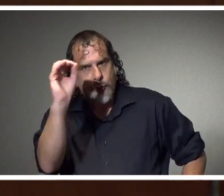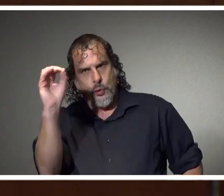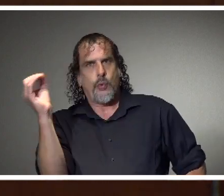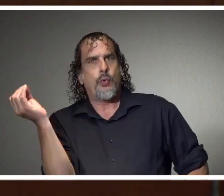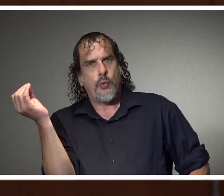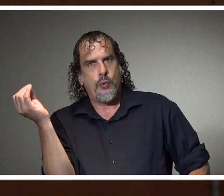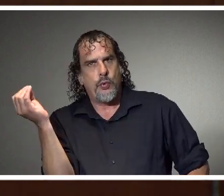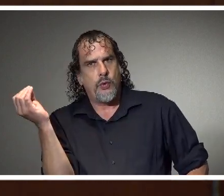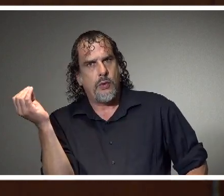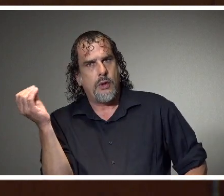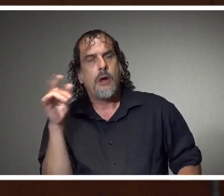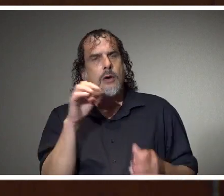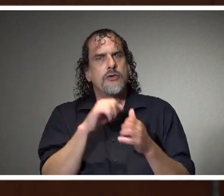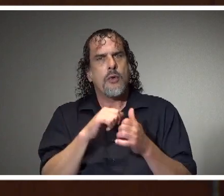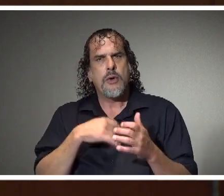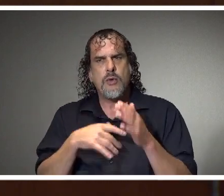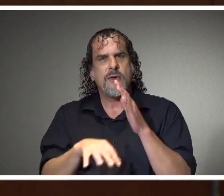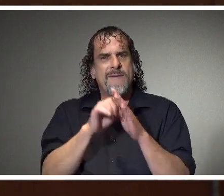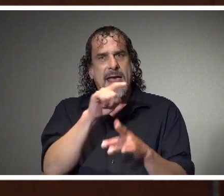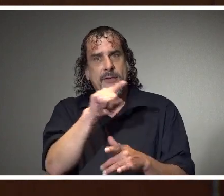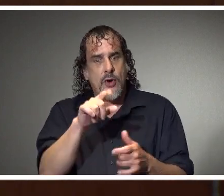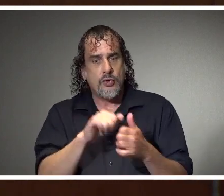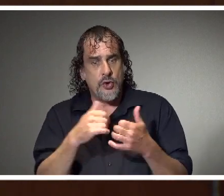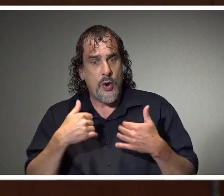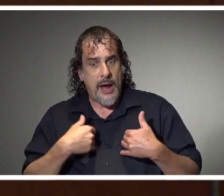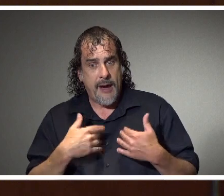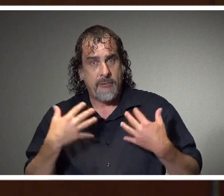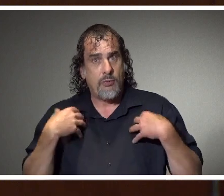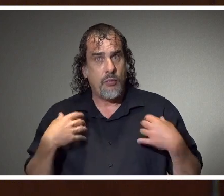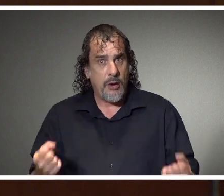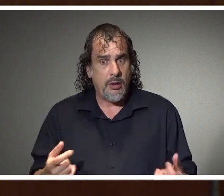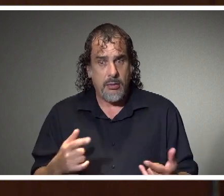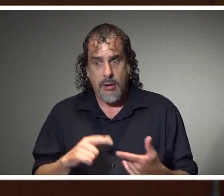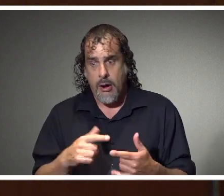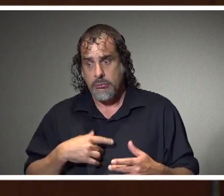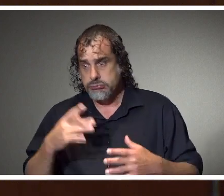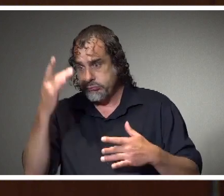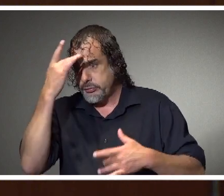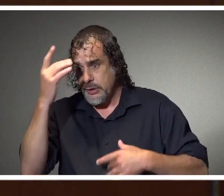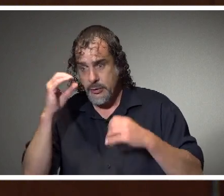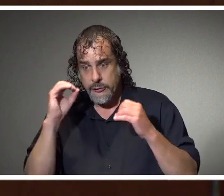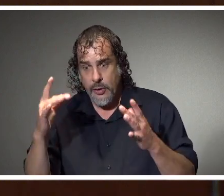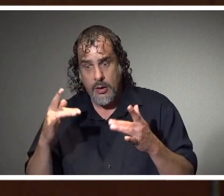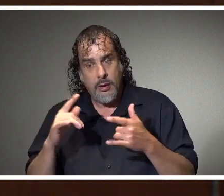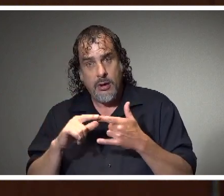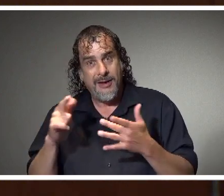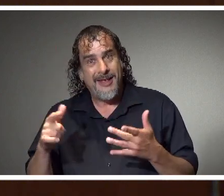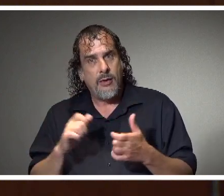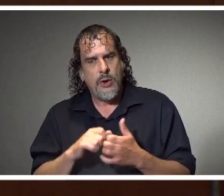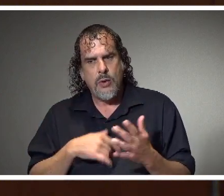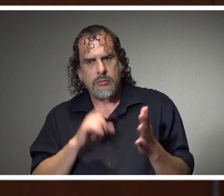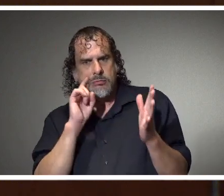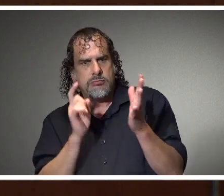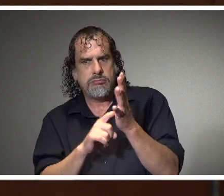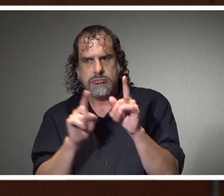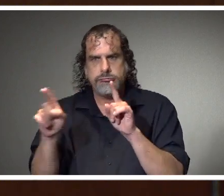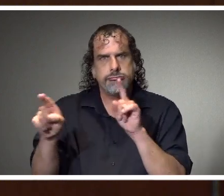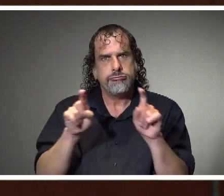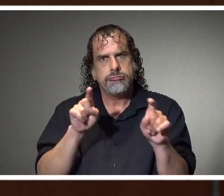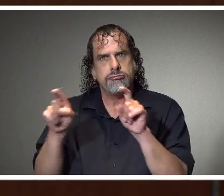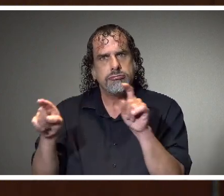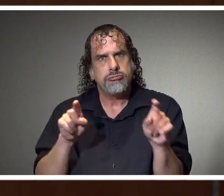increase it somewhat. But we want to find those people, and that's fine. And then certainly we have these geographic areas of excess transmission that we're working on. And